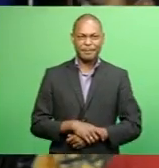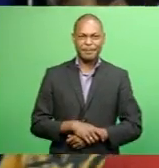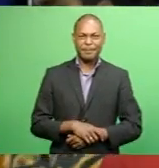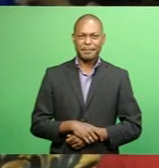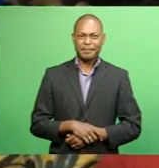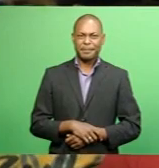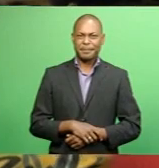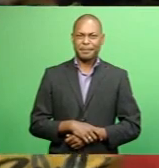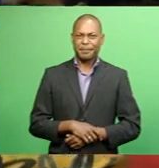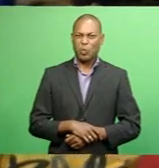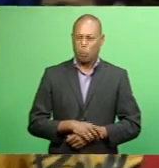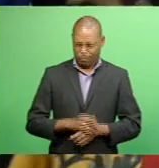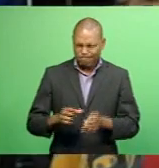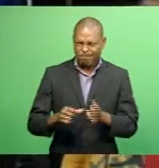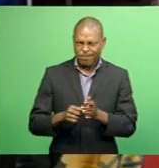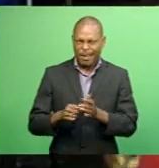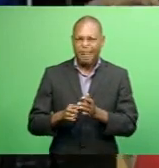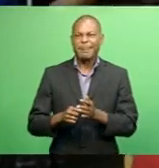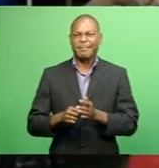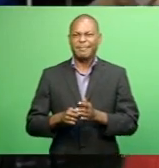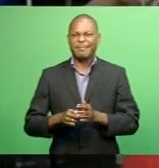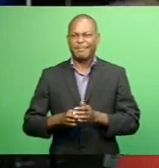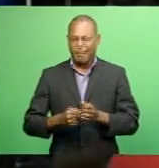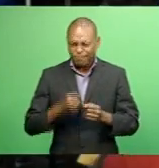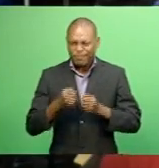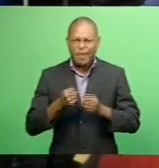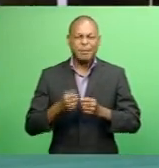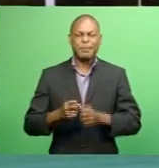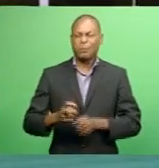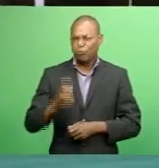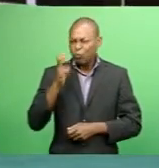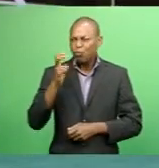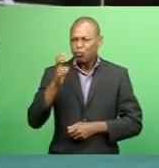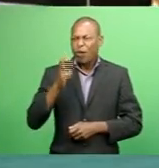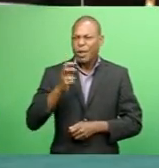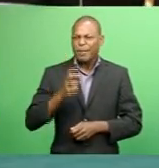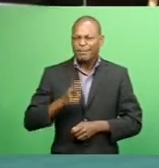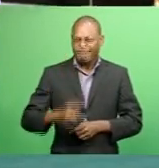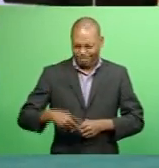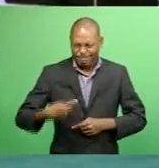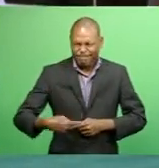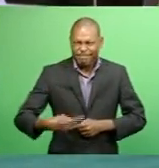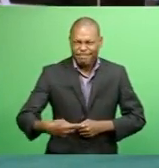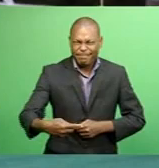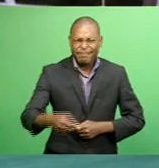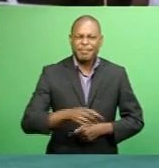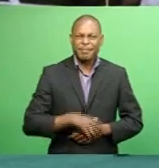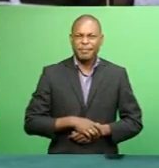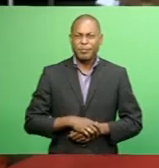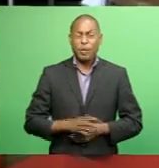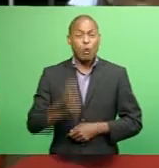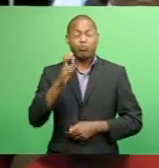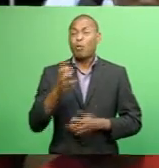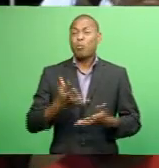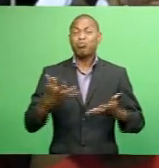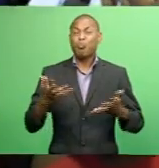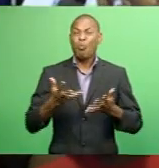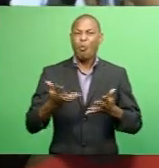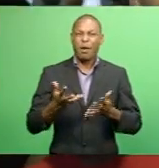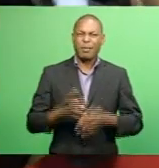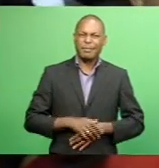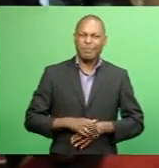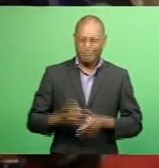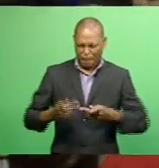It was a tough fight, and also I have been training for this fight for a long time. My training was just in Bukuya, and despite no proper